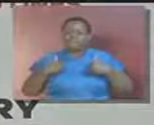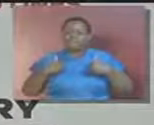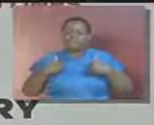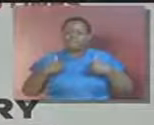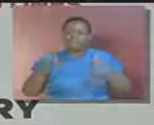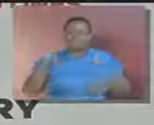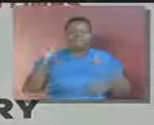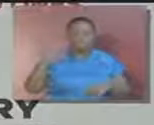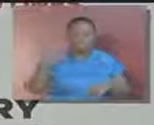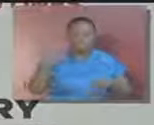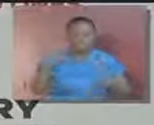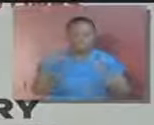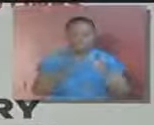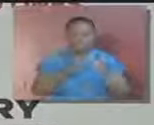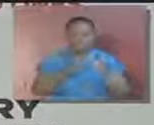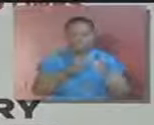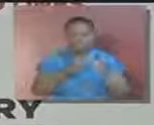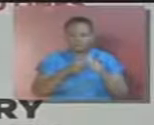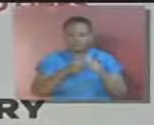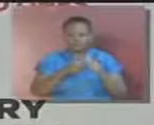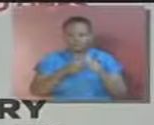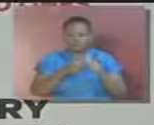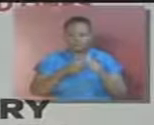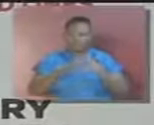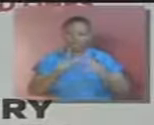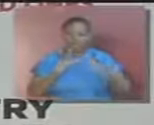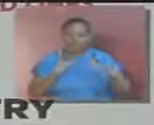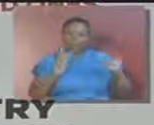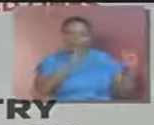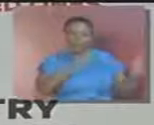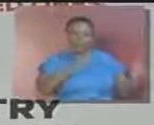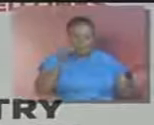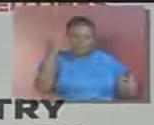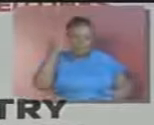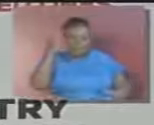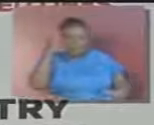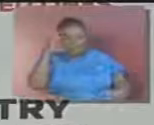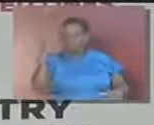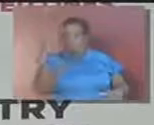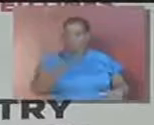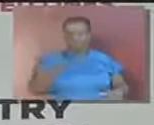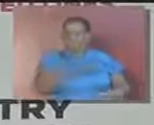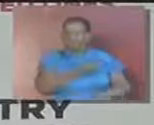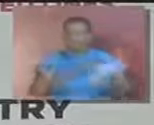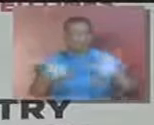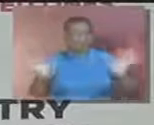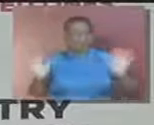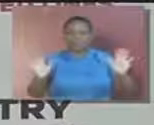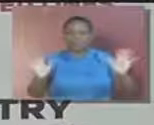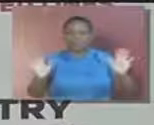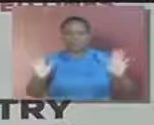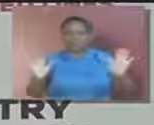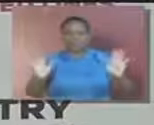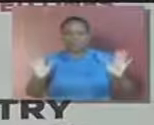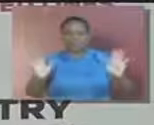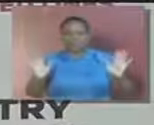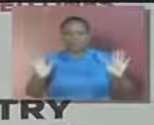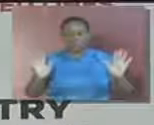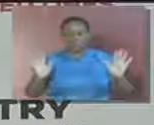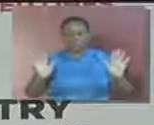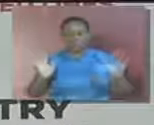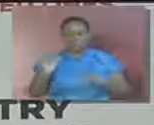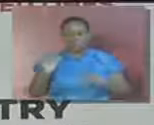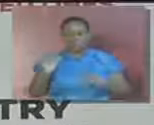would have indicated months ago, it's a question of informed consent again. And I have Dr. Rohit Doon working with